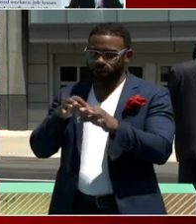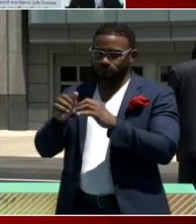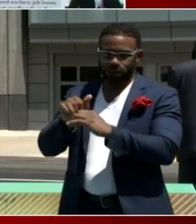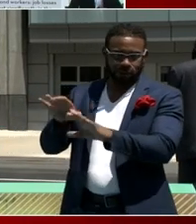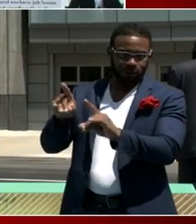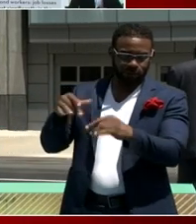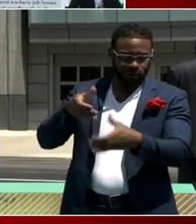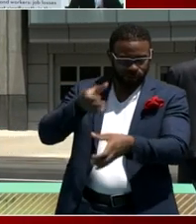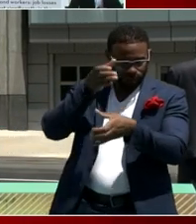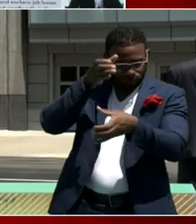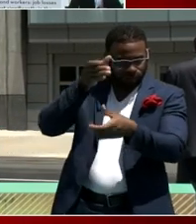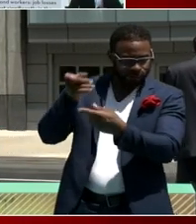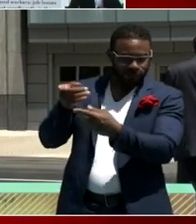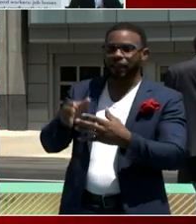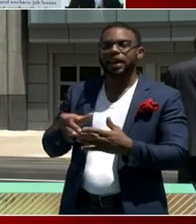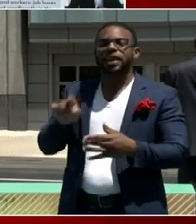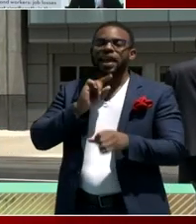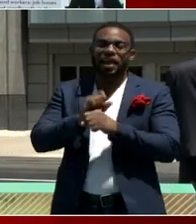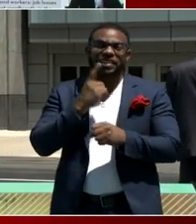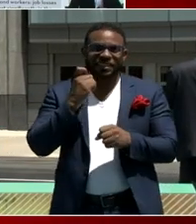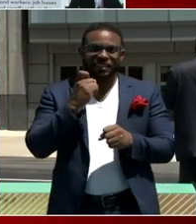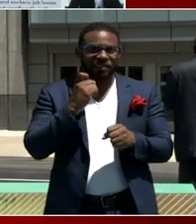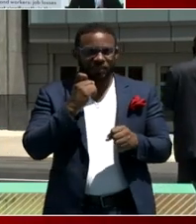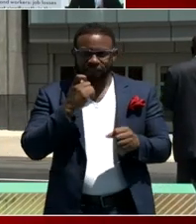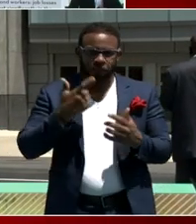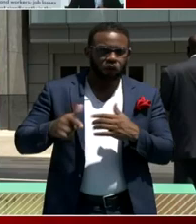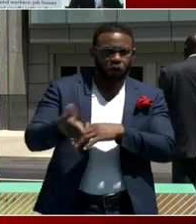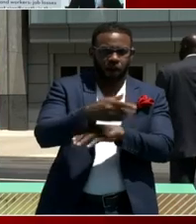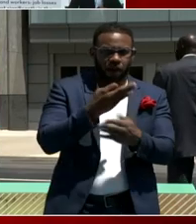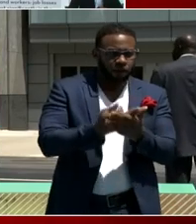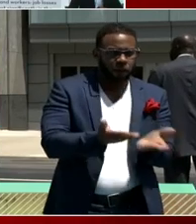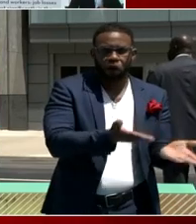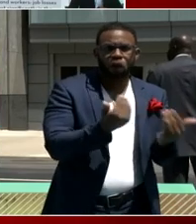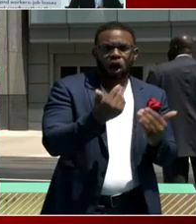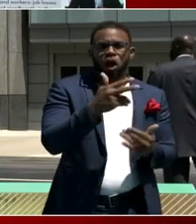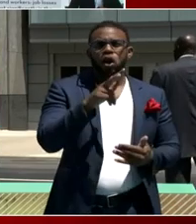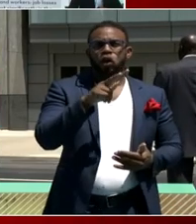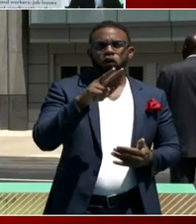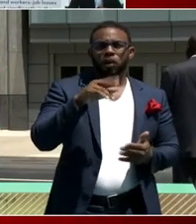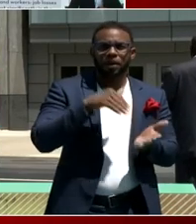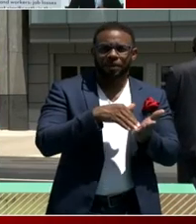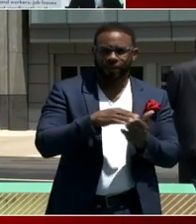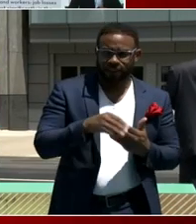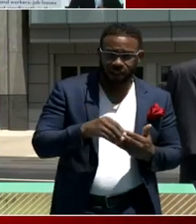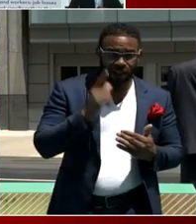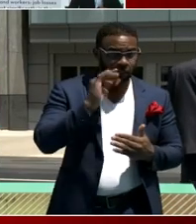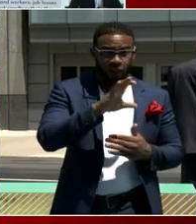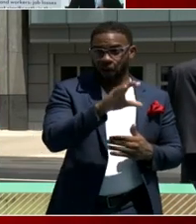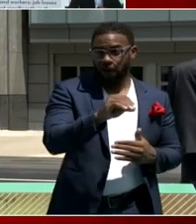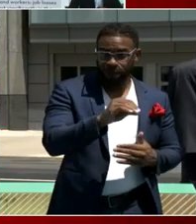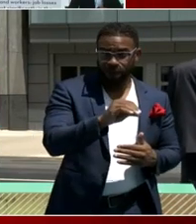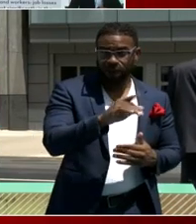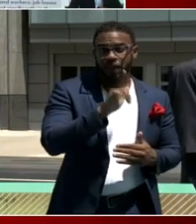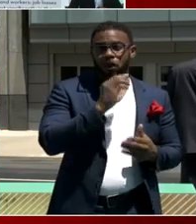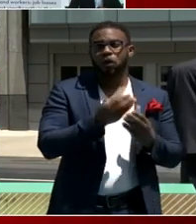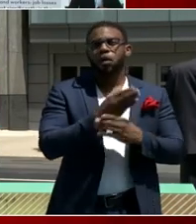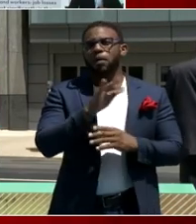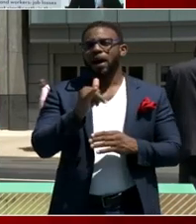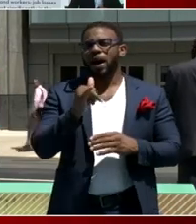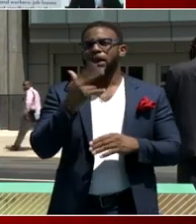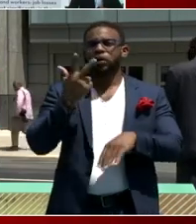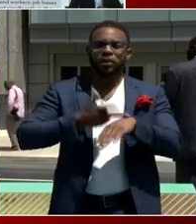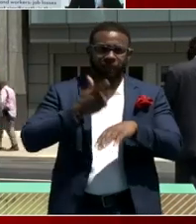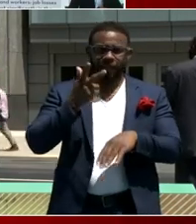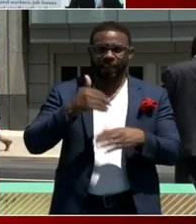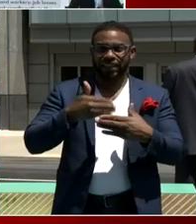what they do, they actually just did a round of funding, and they raised $32 million for their company. They're going to grow by at least